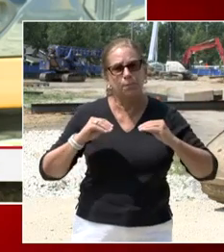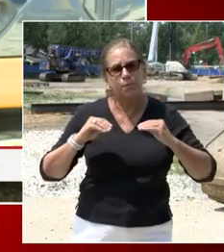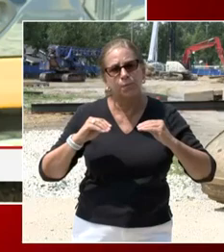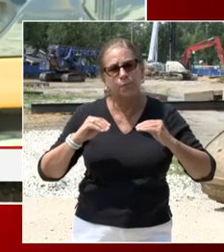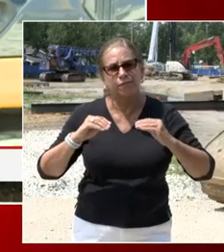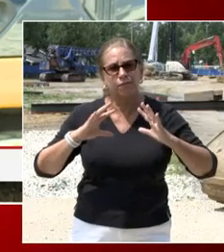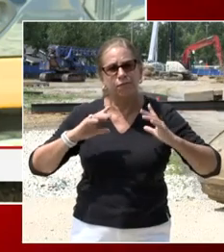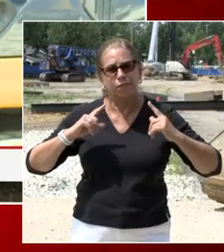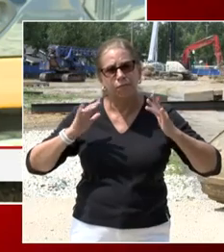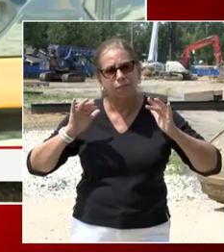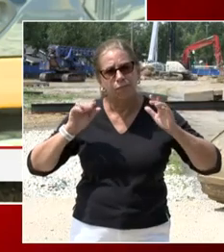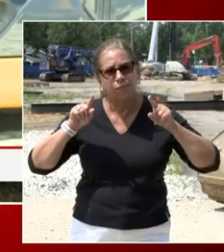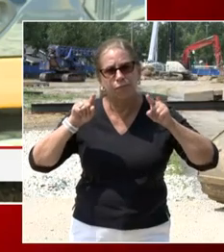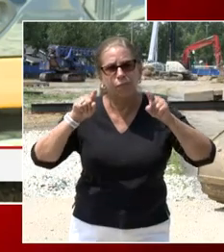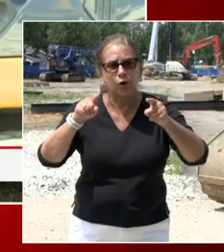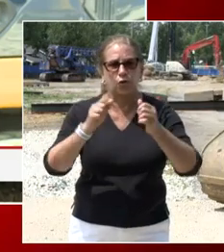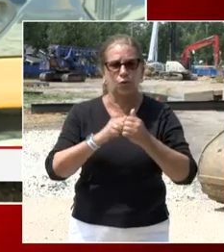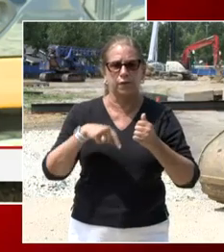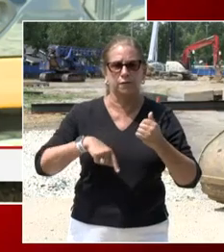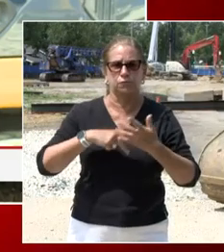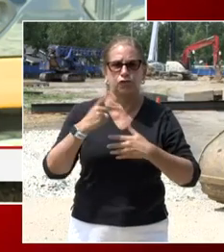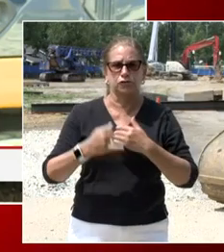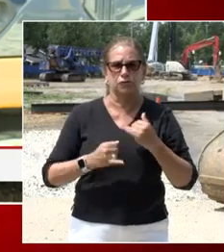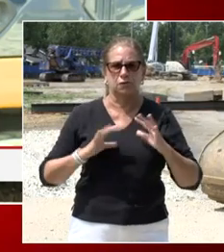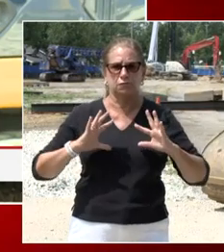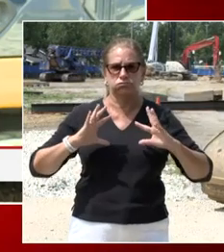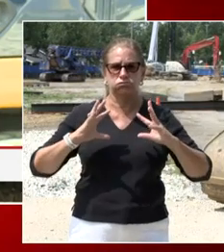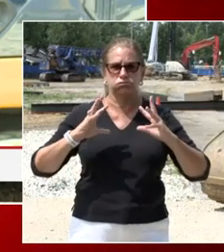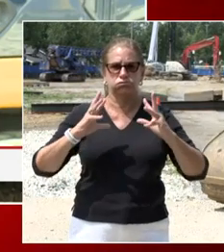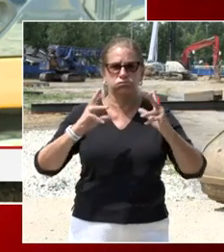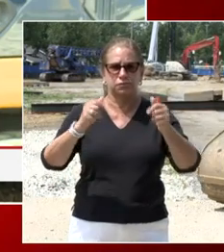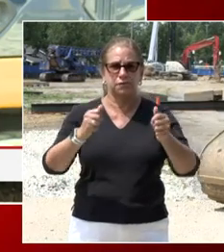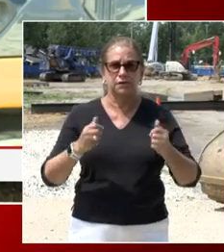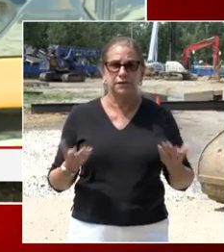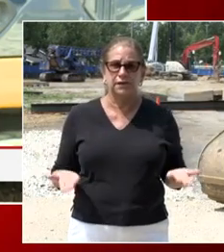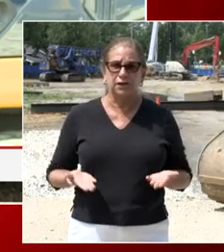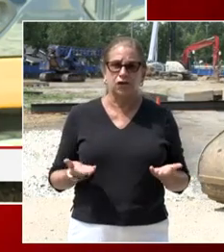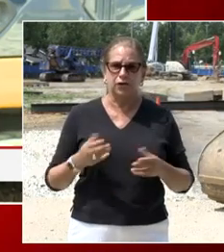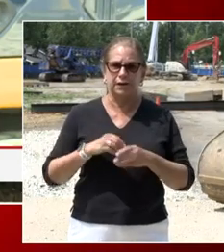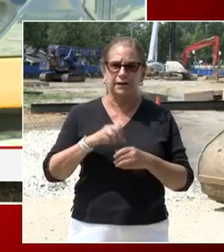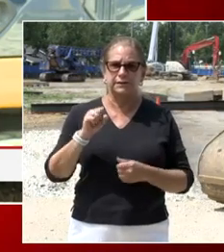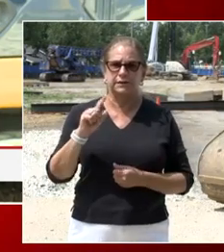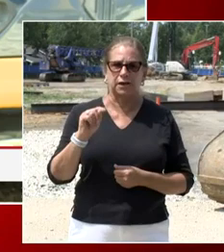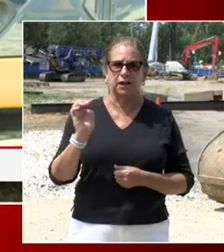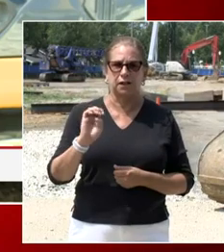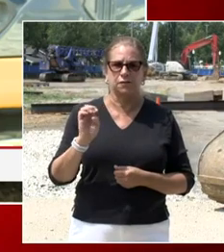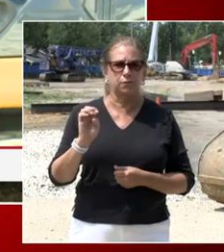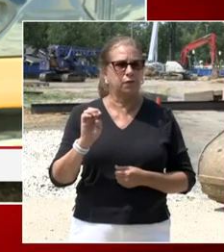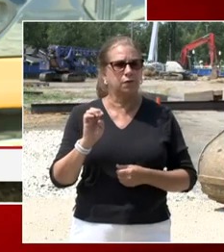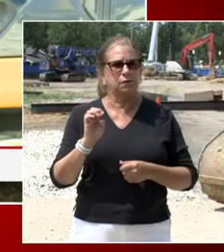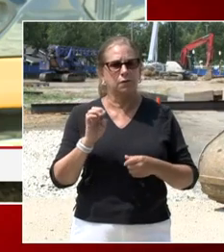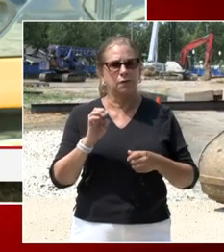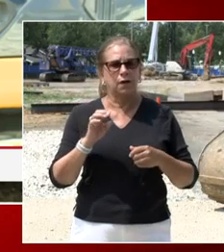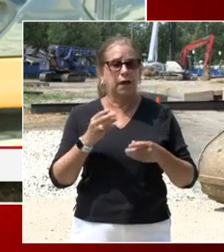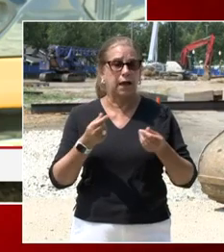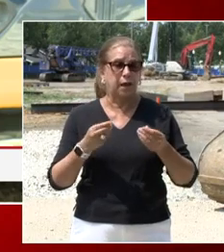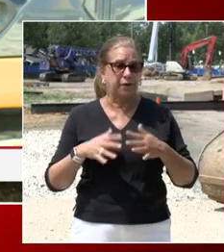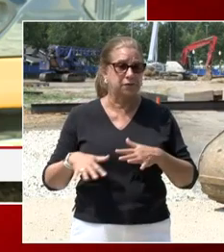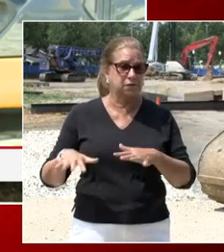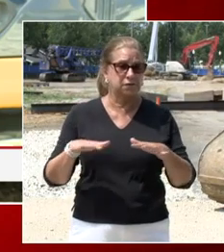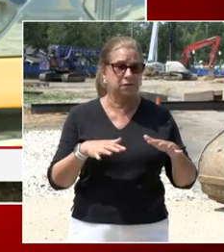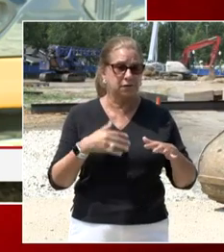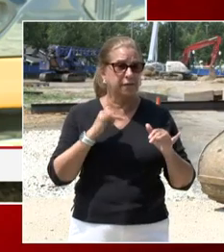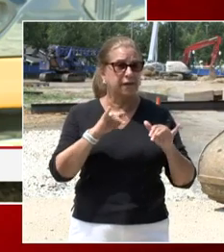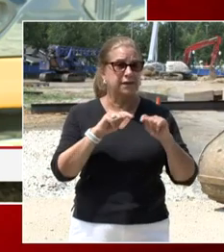wonderful project here on the grounds of St. Elizabeth. I'm delighted to have worked with the team that he has assembled